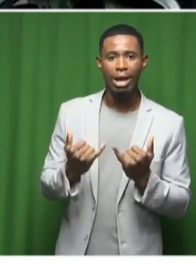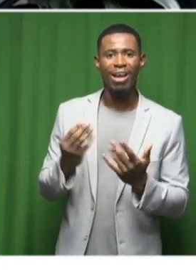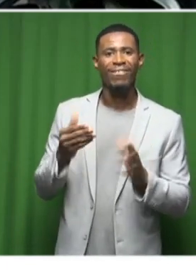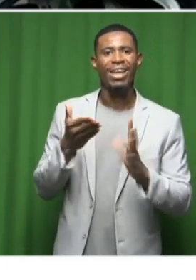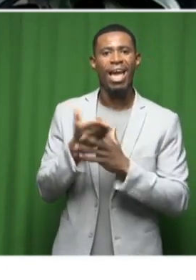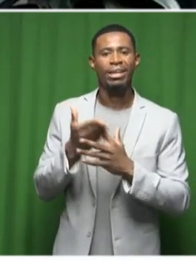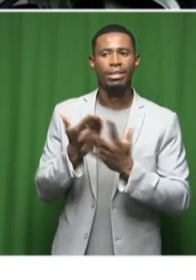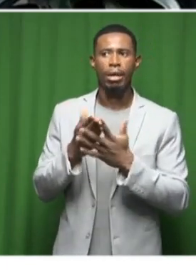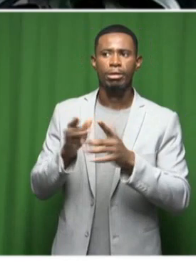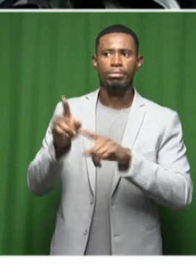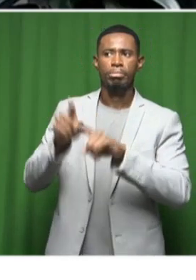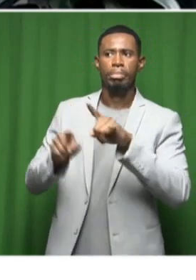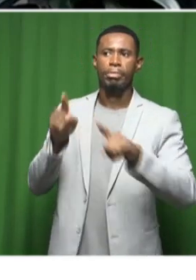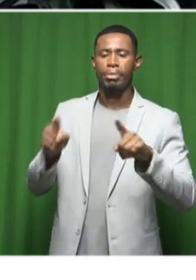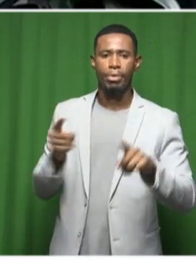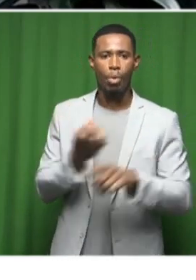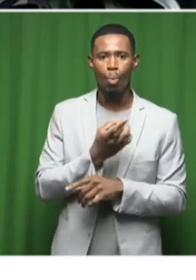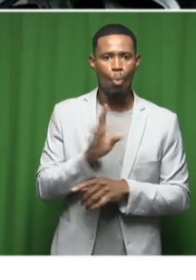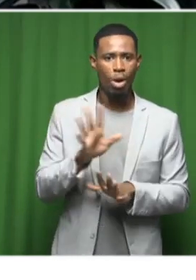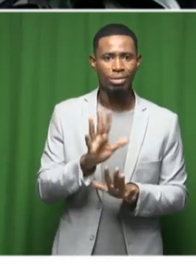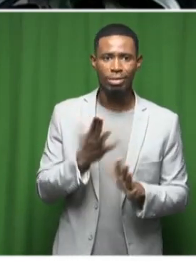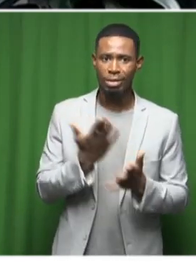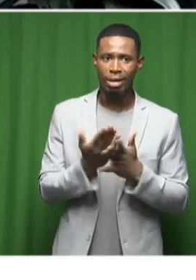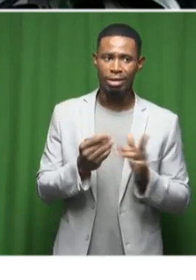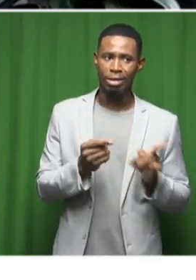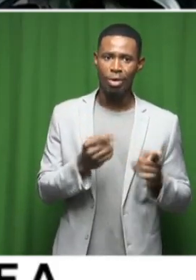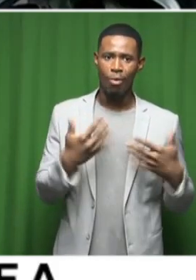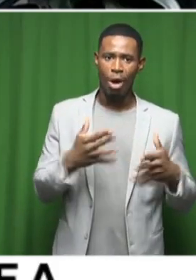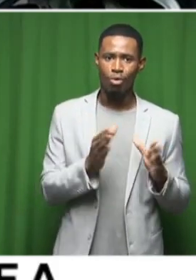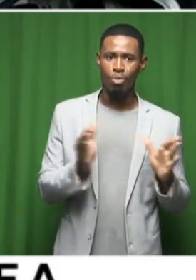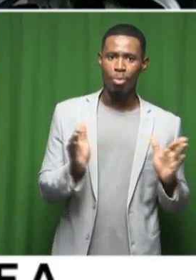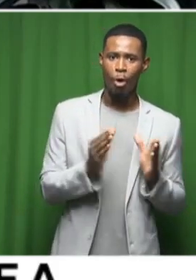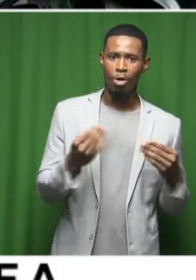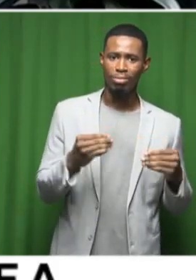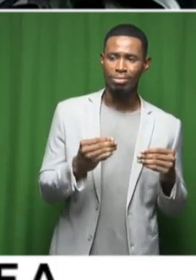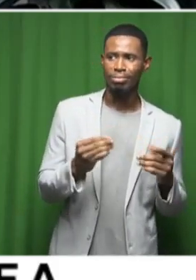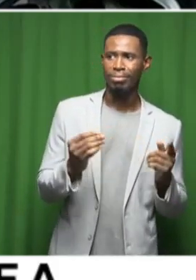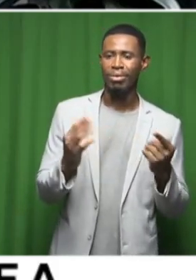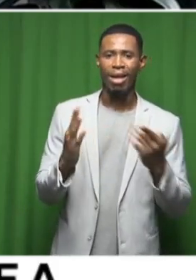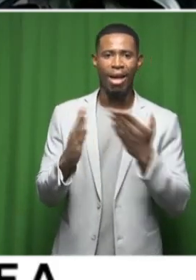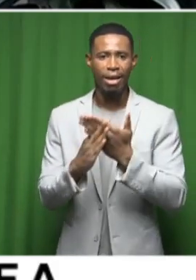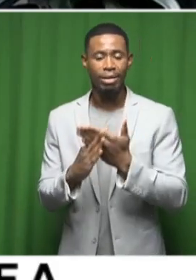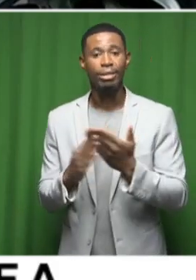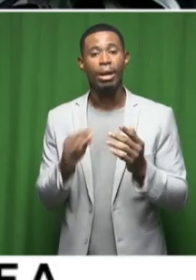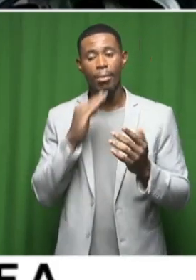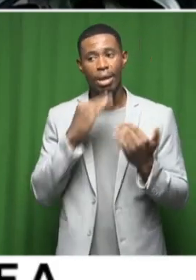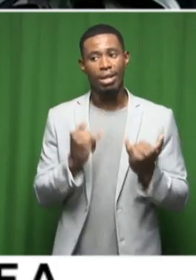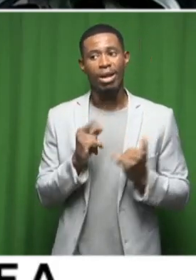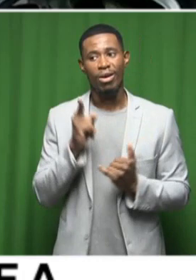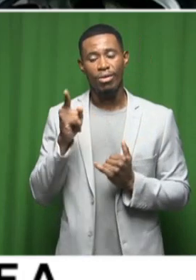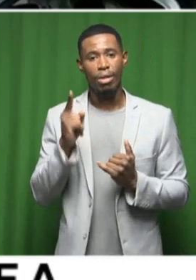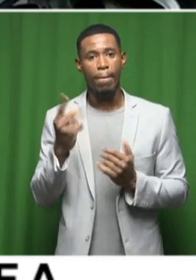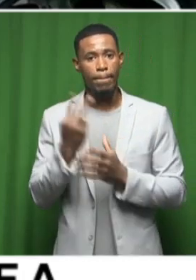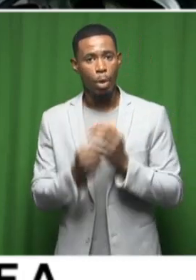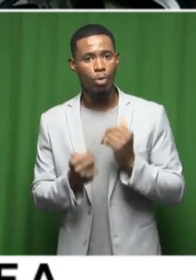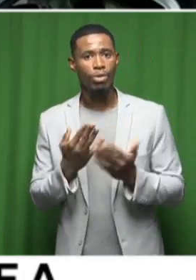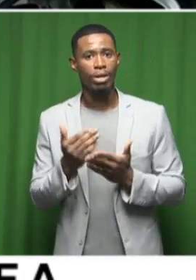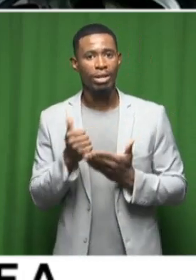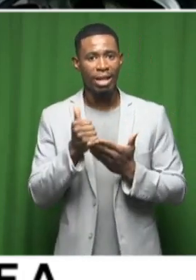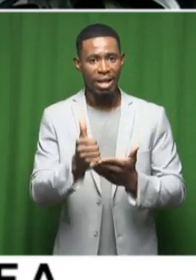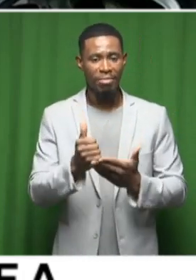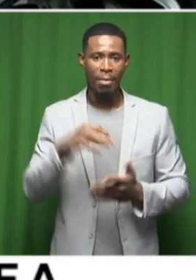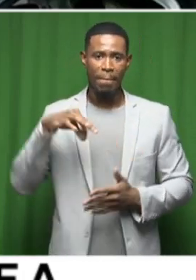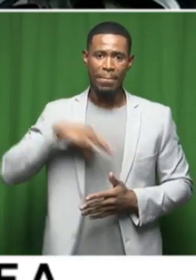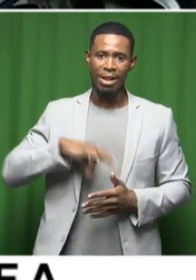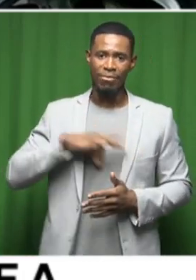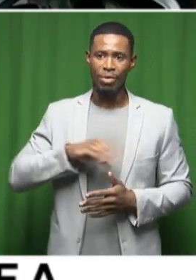time. So it's just really helpful for both sides to facilitate something like the accelerator. And then on top